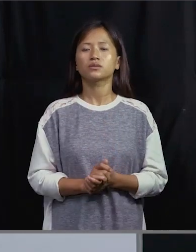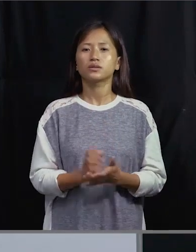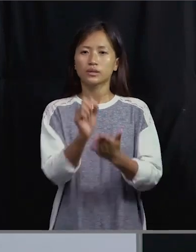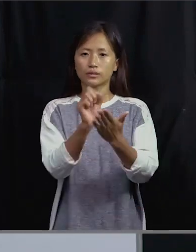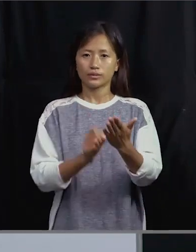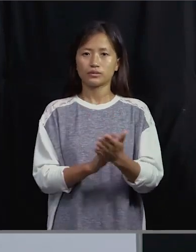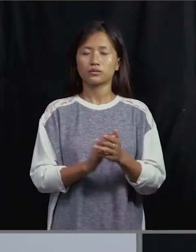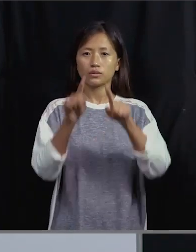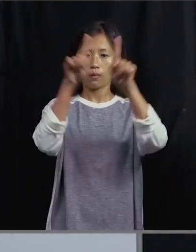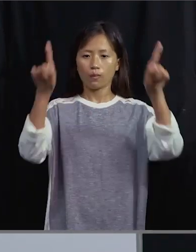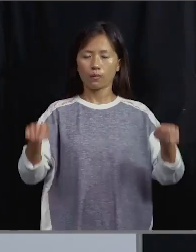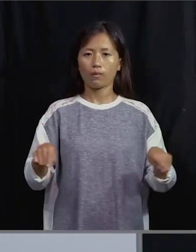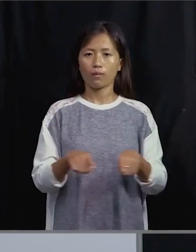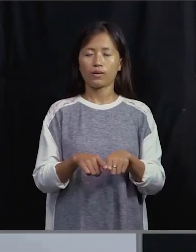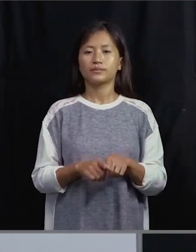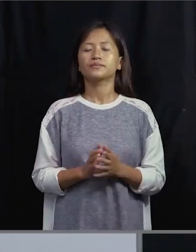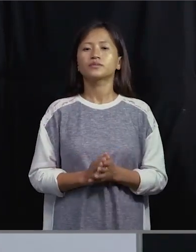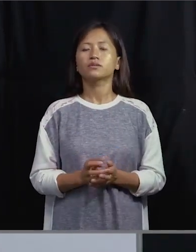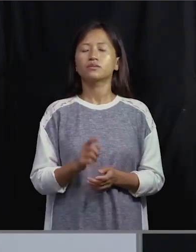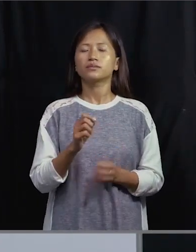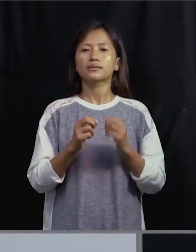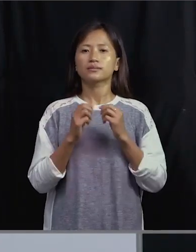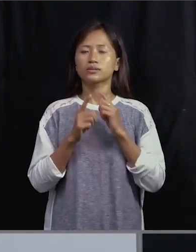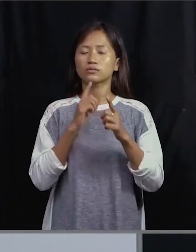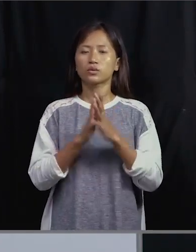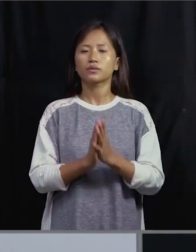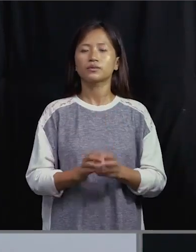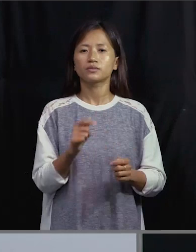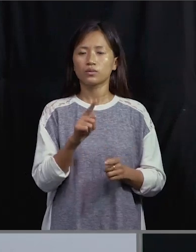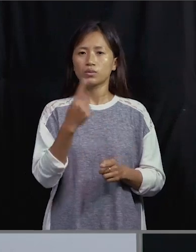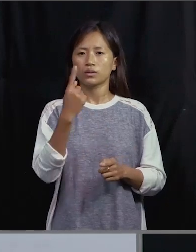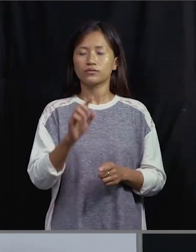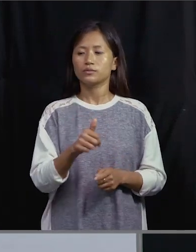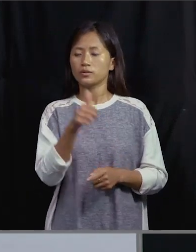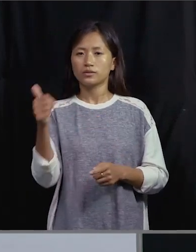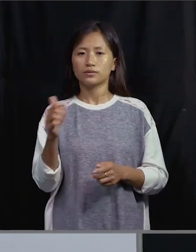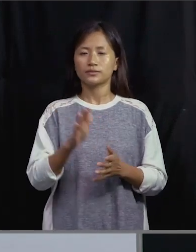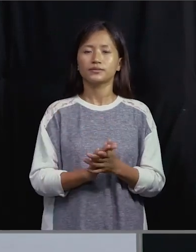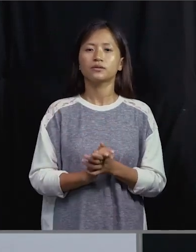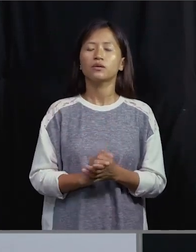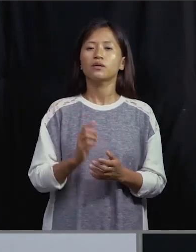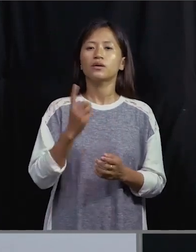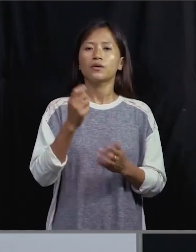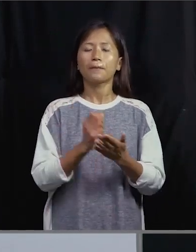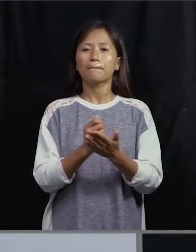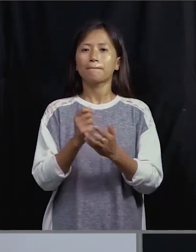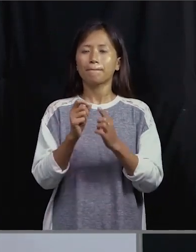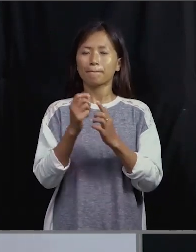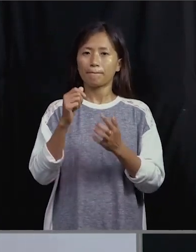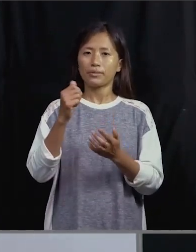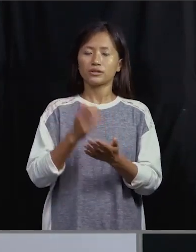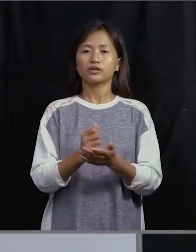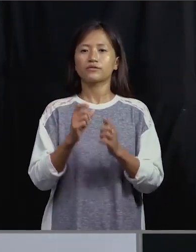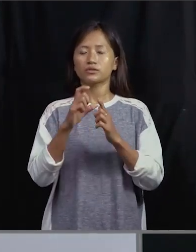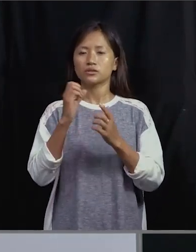board. We will explain one after the other. So the first factor is own price of the commodity. As a